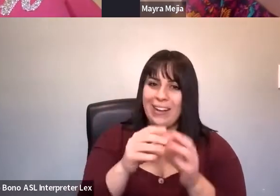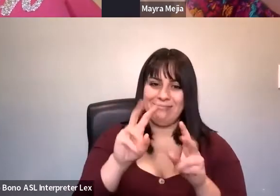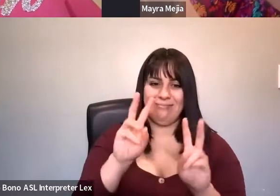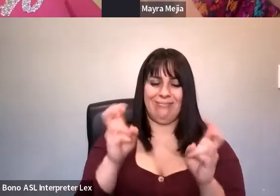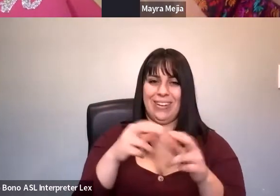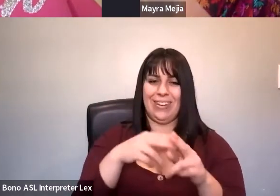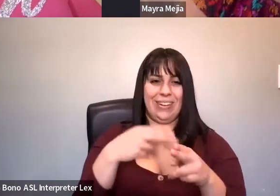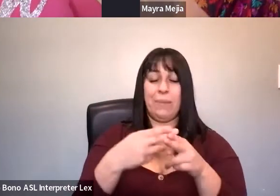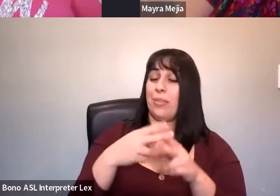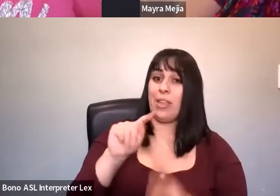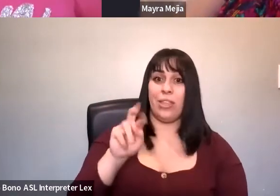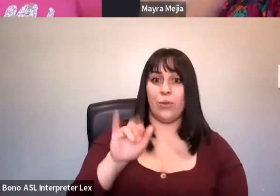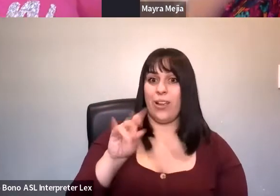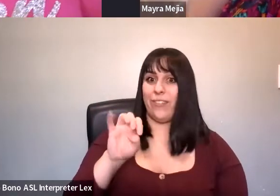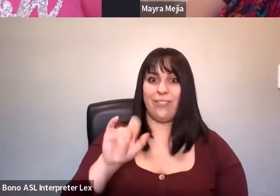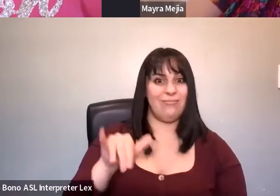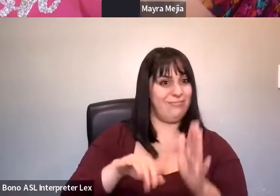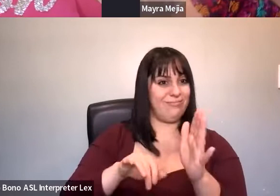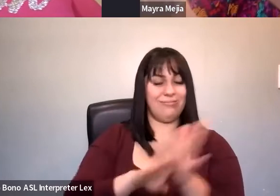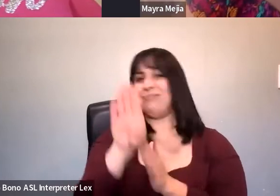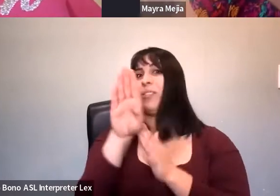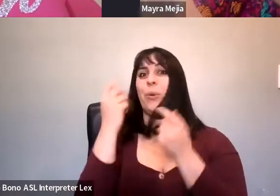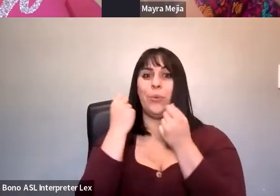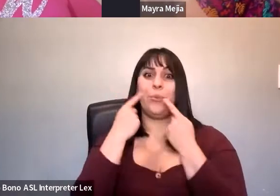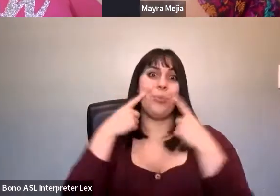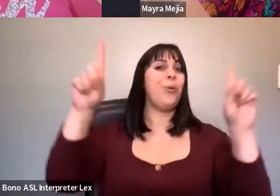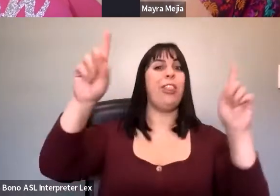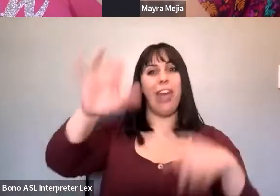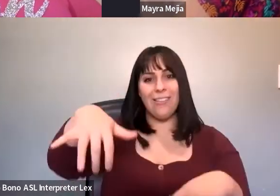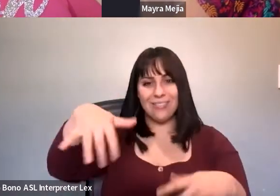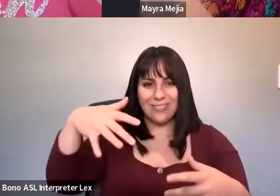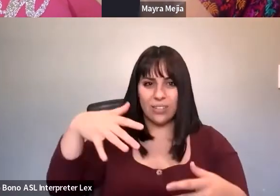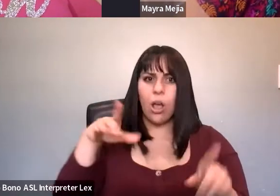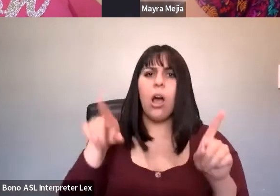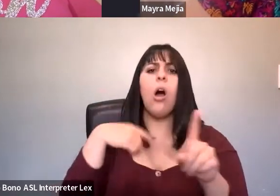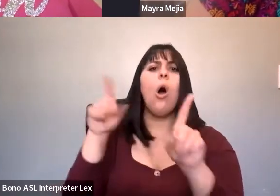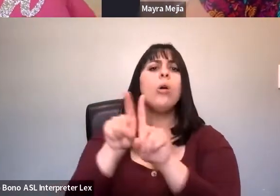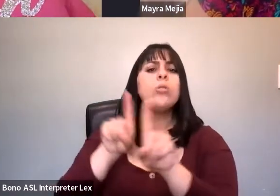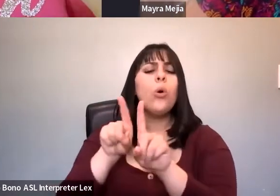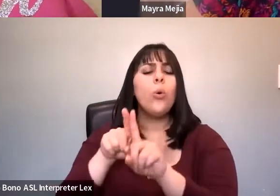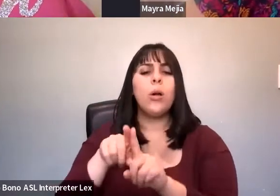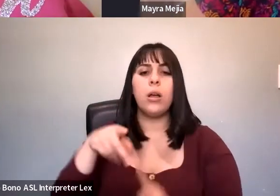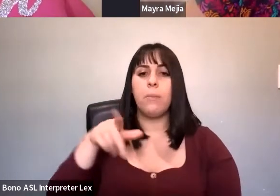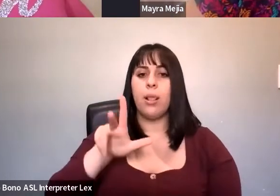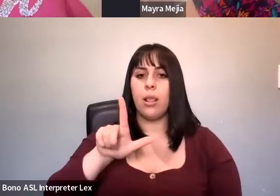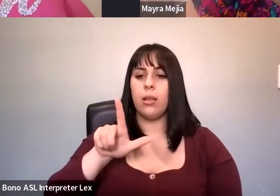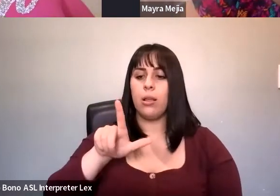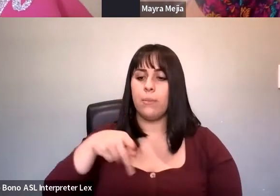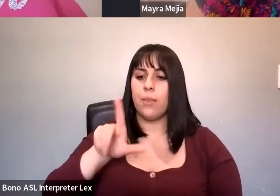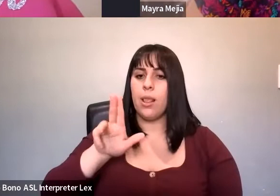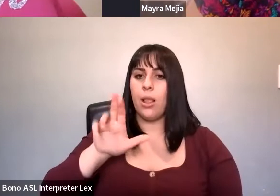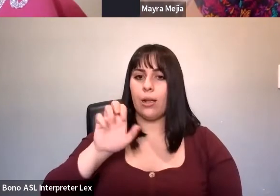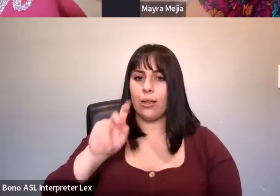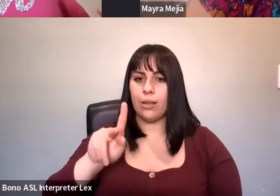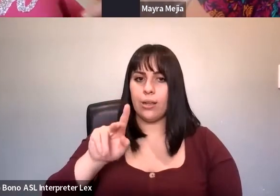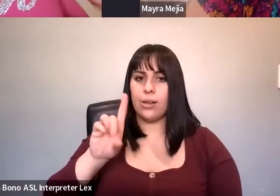Thriving, okay? Yeah. And also Plus DMV. Yes. So tell us more about those spaces and